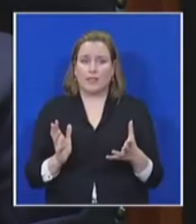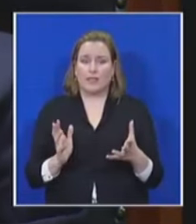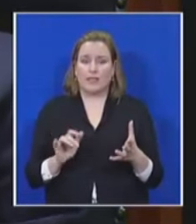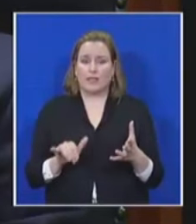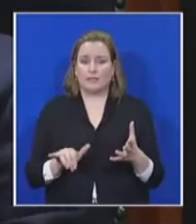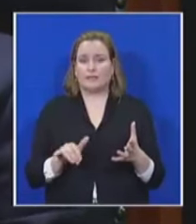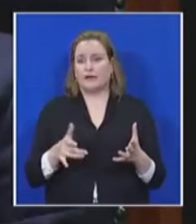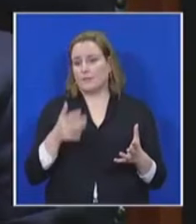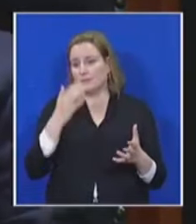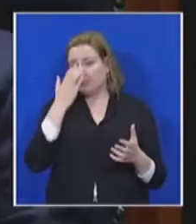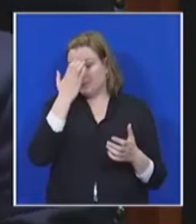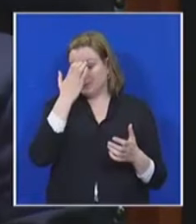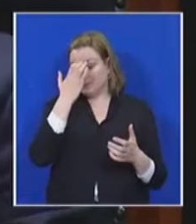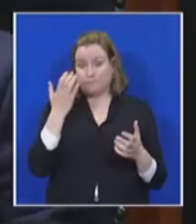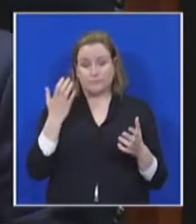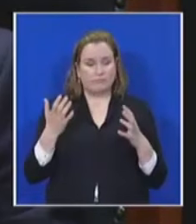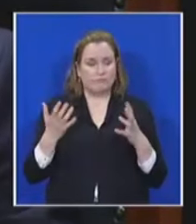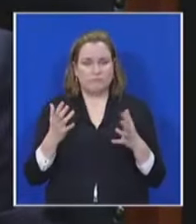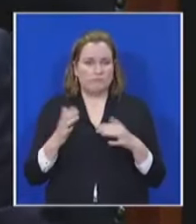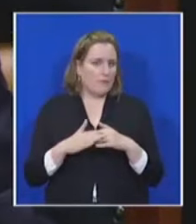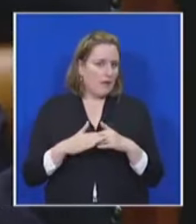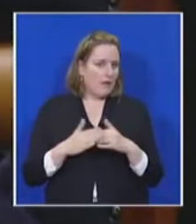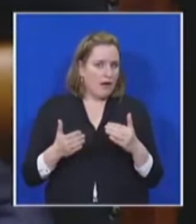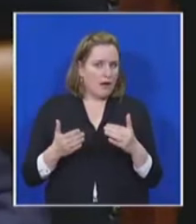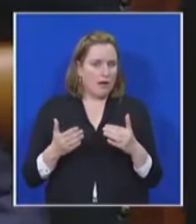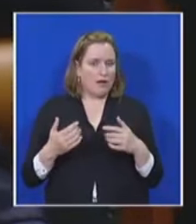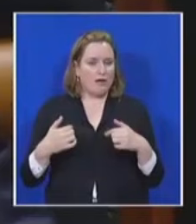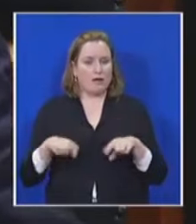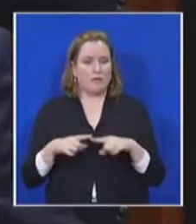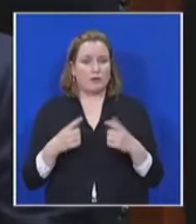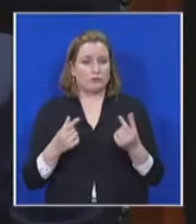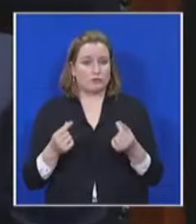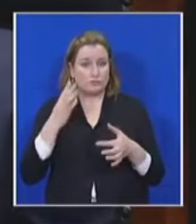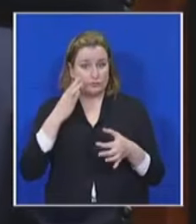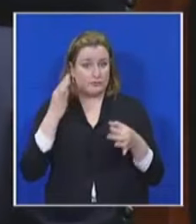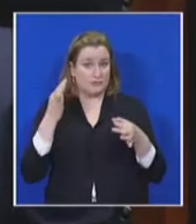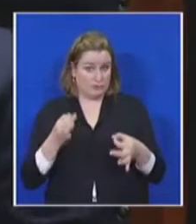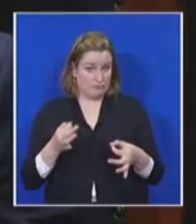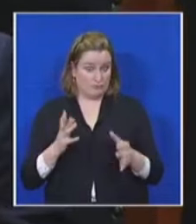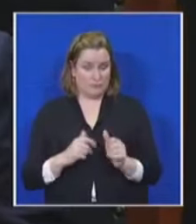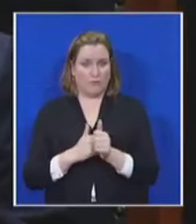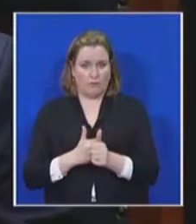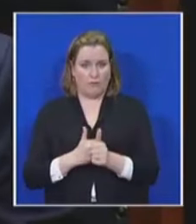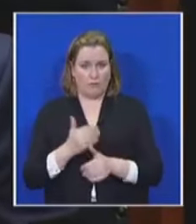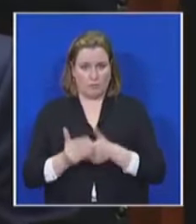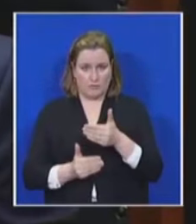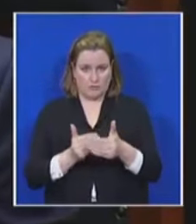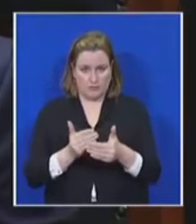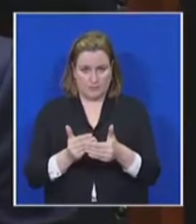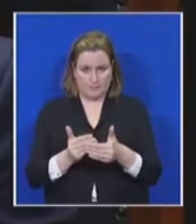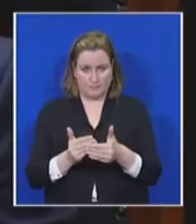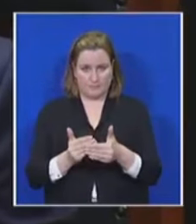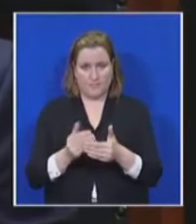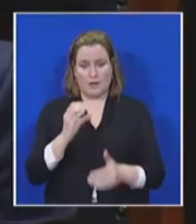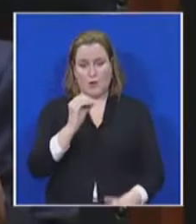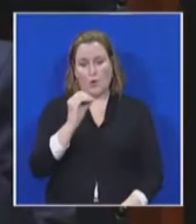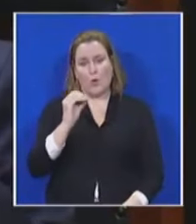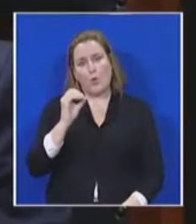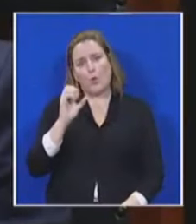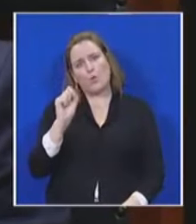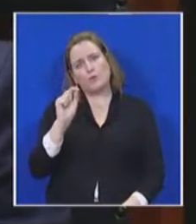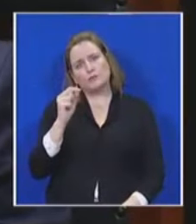decision, one of the ways in which we could do that is the procedure that Honorable Oosthuizen was mentioning,